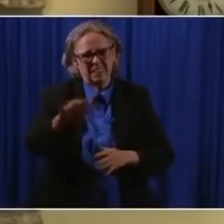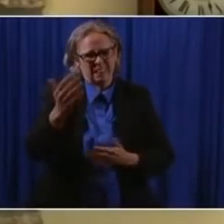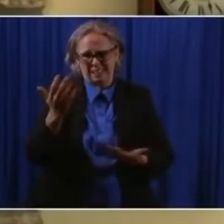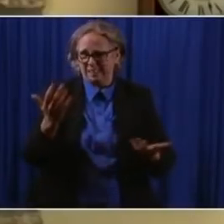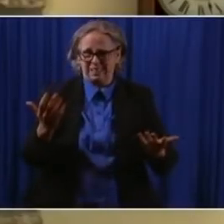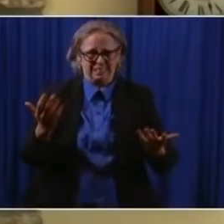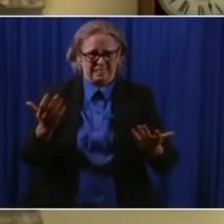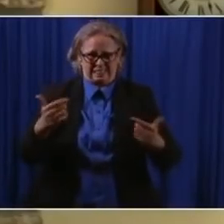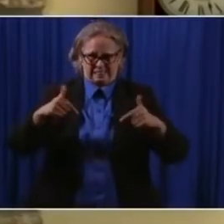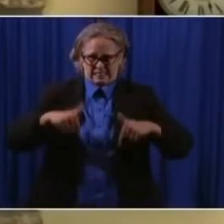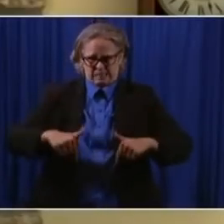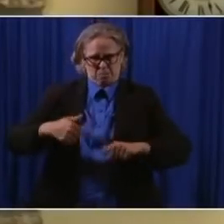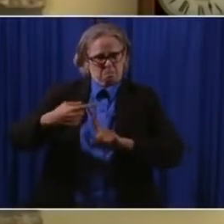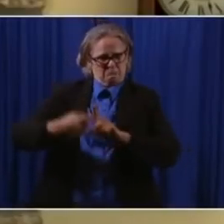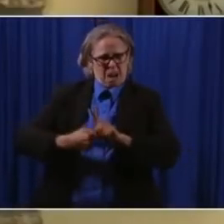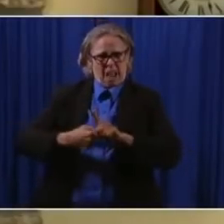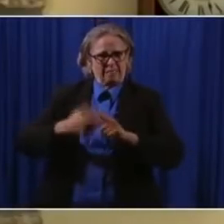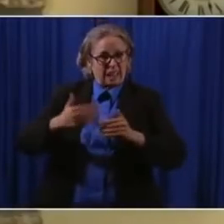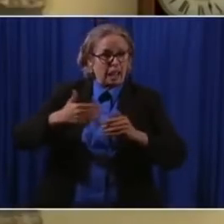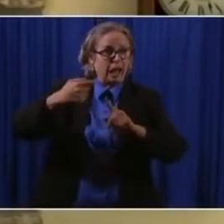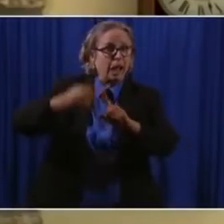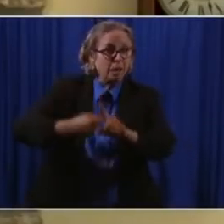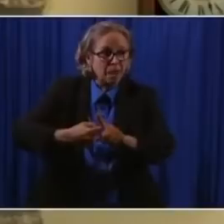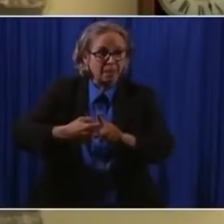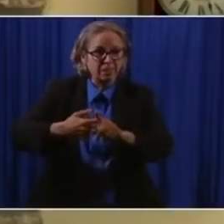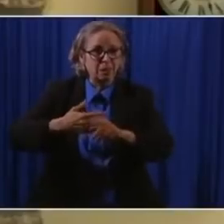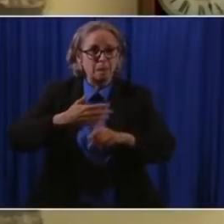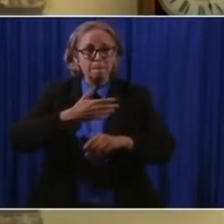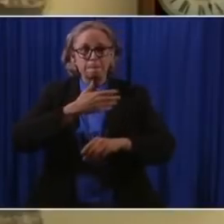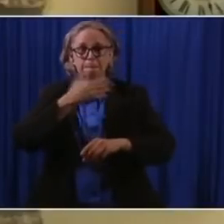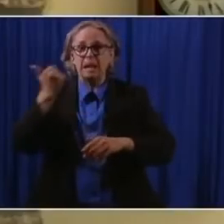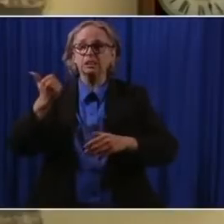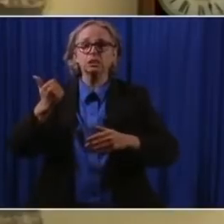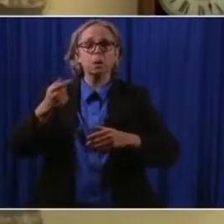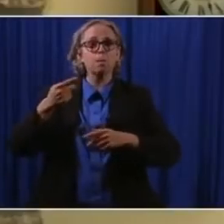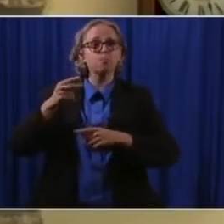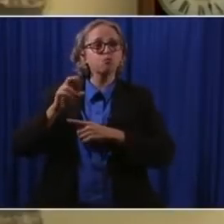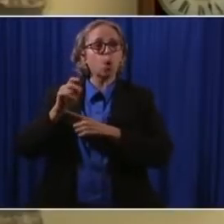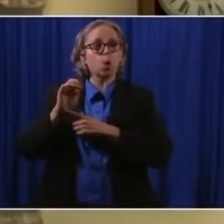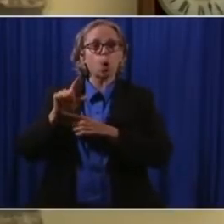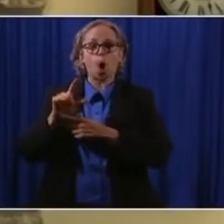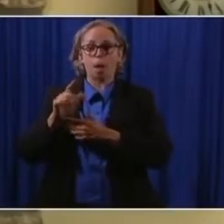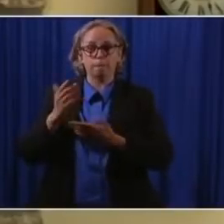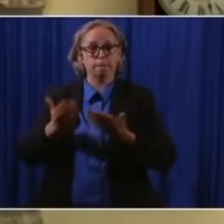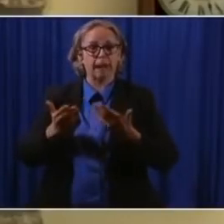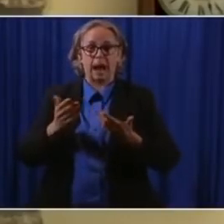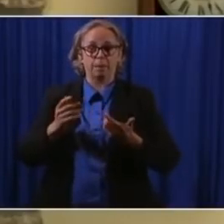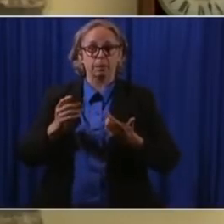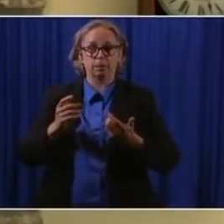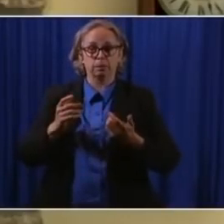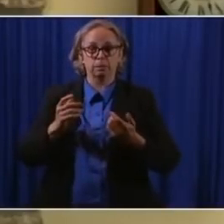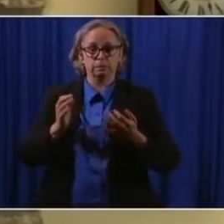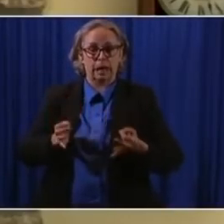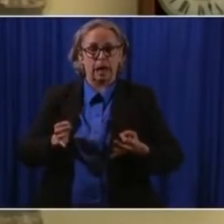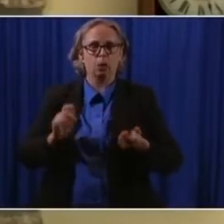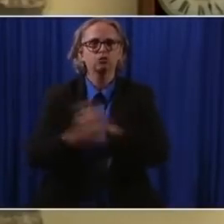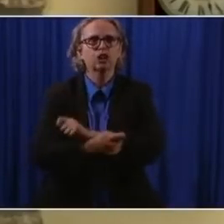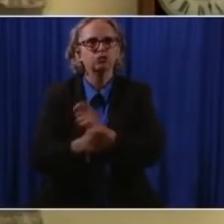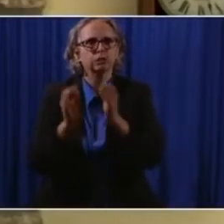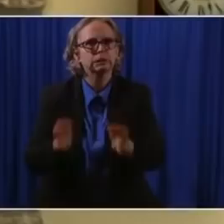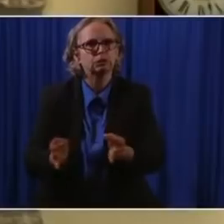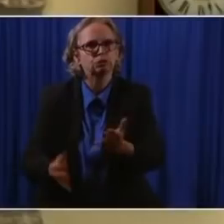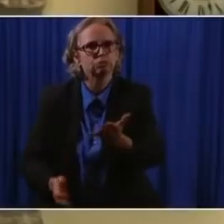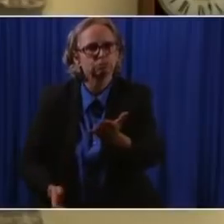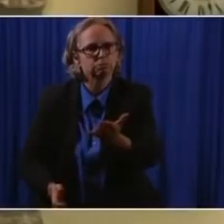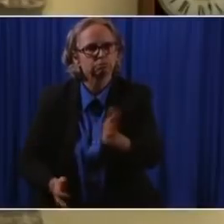very different, or at least different, or more nuanced at least. And so we've provided that, and so people can continue